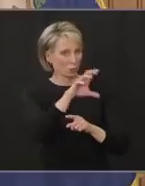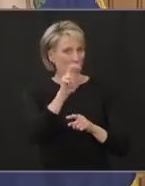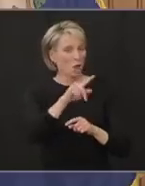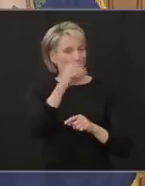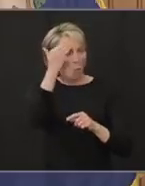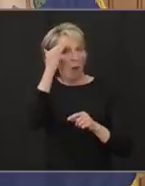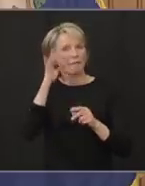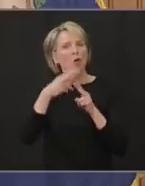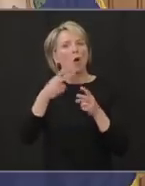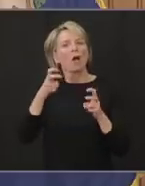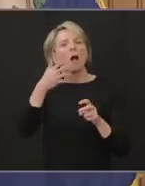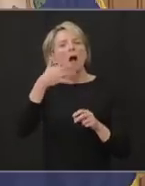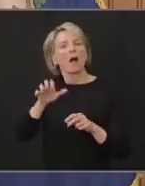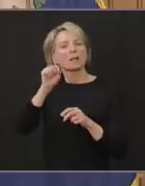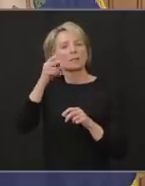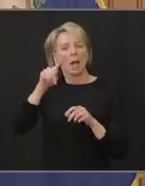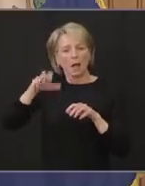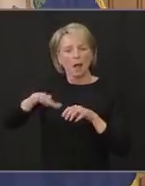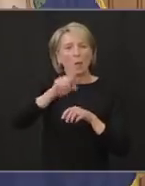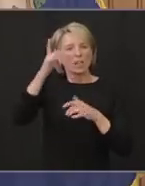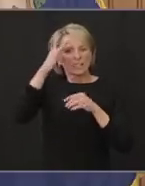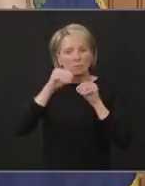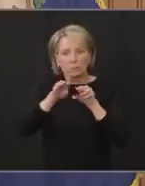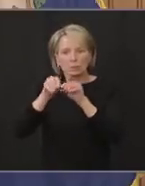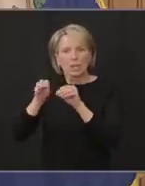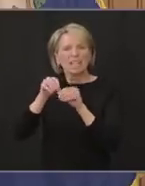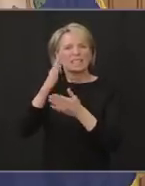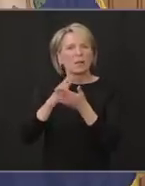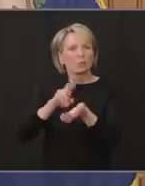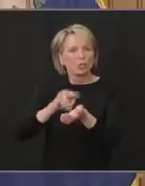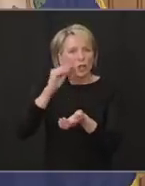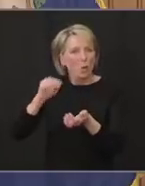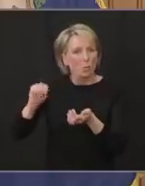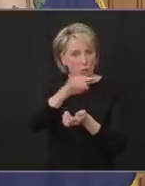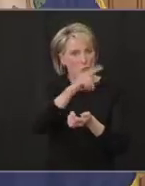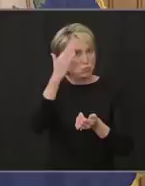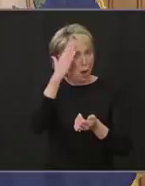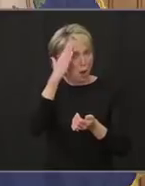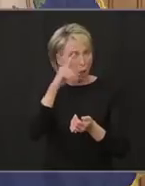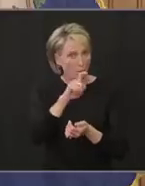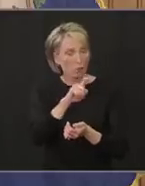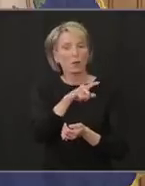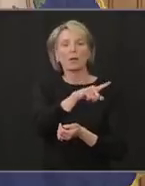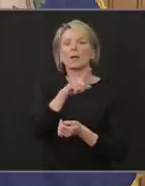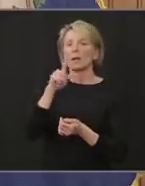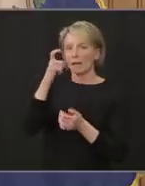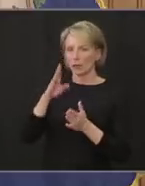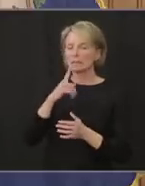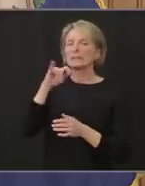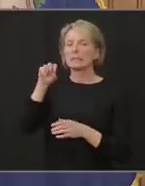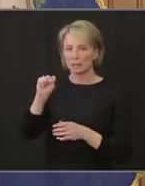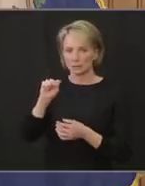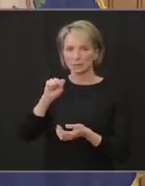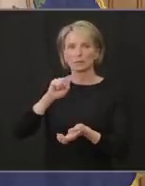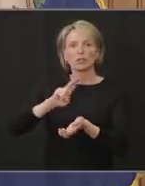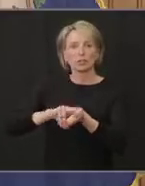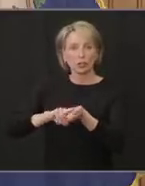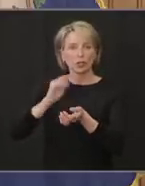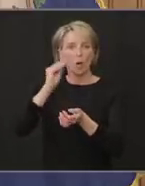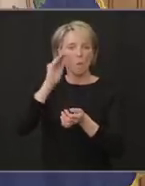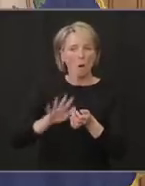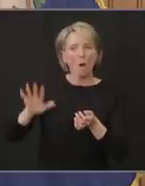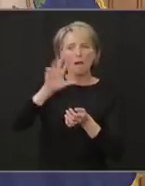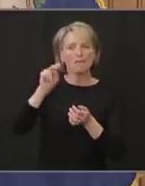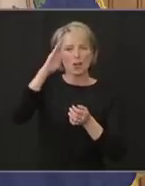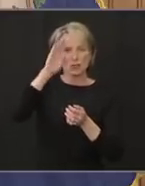at certain nursing homes? We do, Chris. The nursing homes know that they have a population that's most at risk.